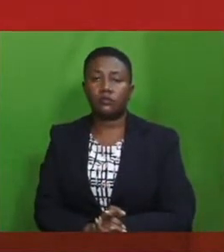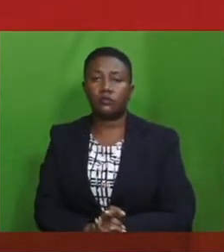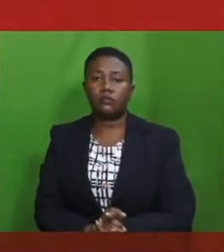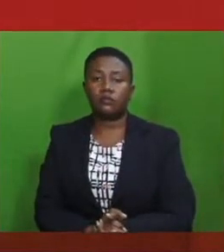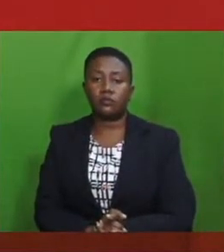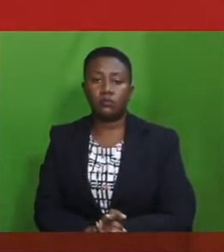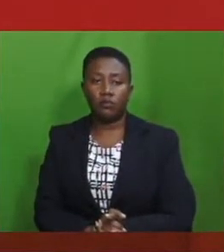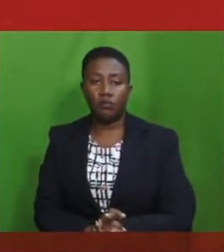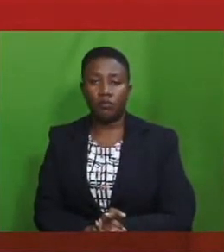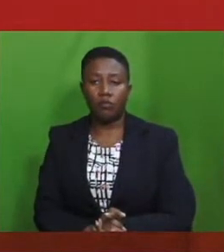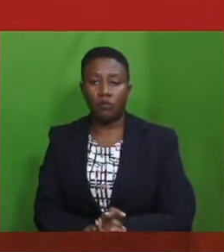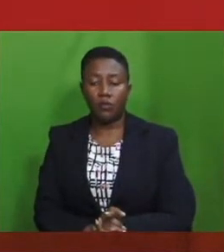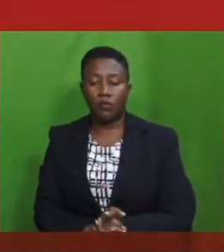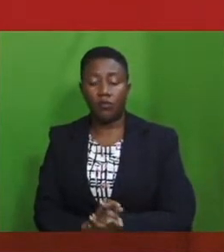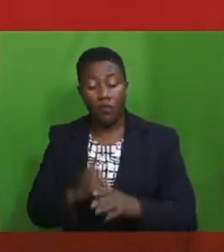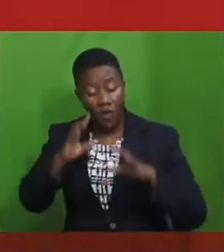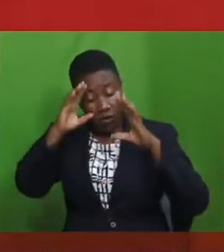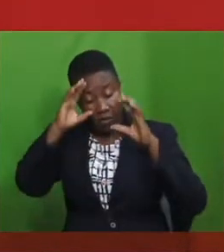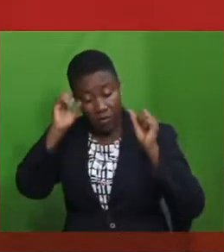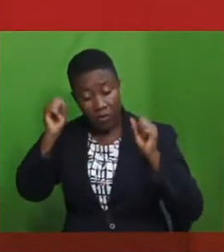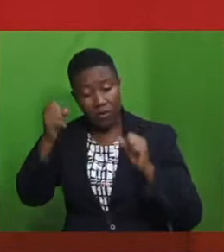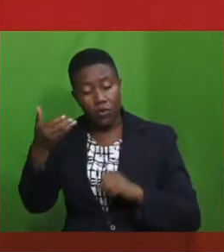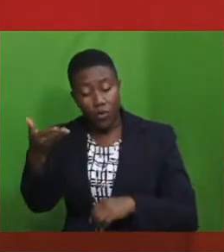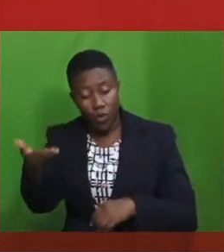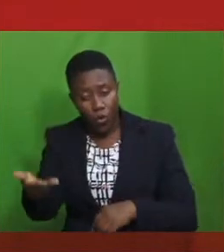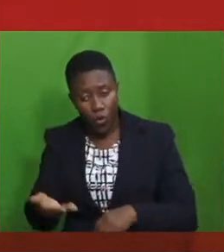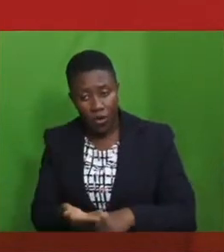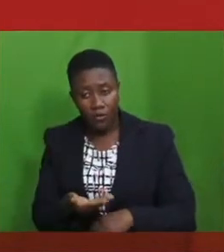Your Excellency, you are most welcome.